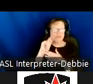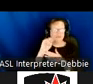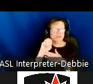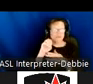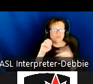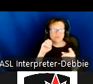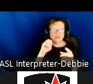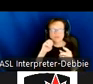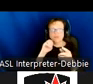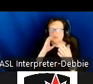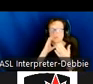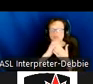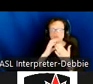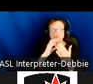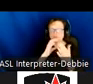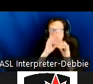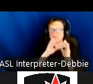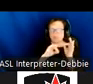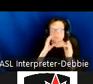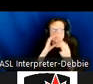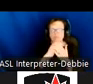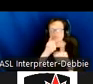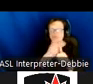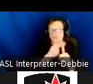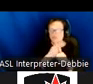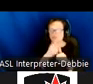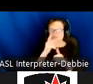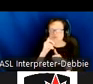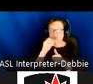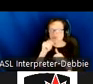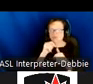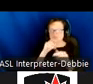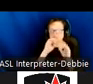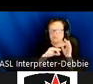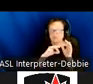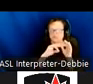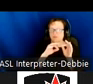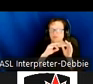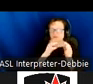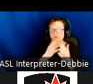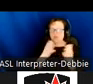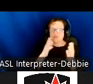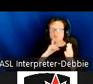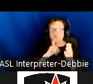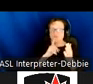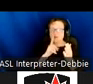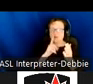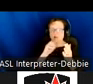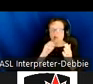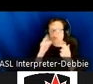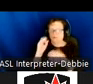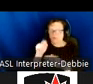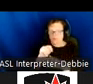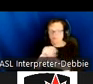pictograms of raised dots, just as a visual icon is often a simplified rendering of a real object. This way, different